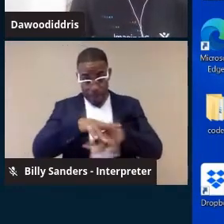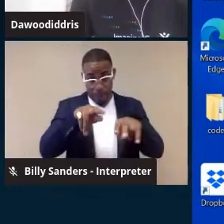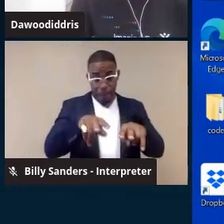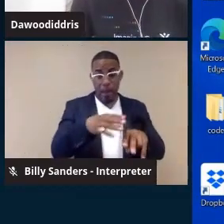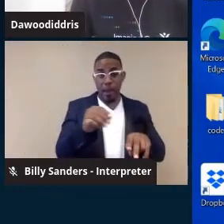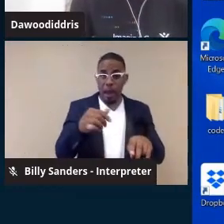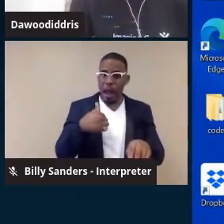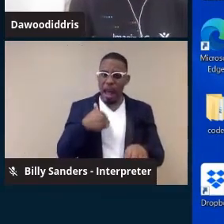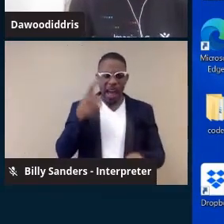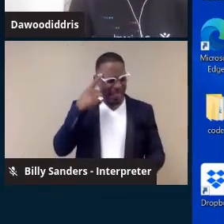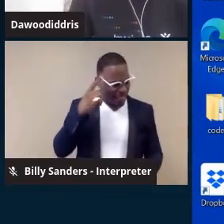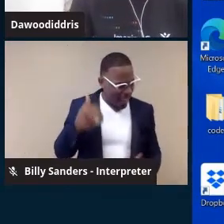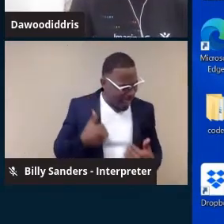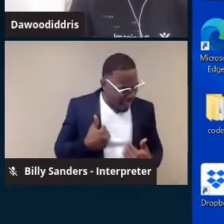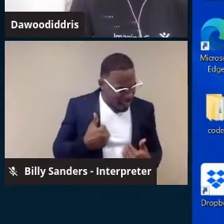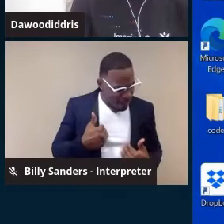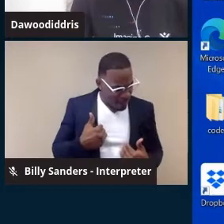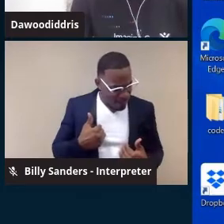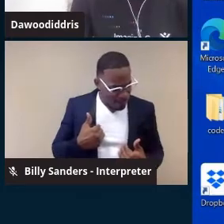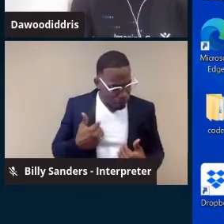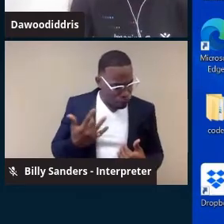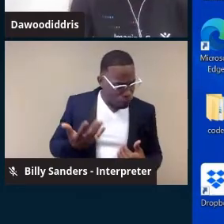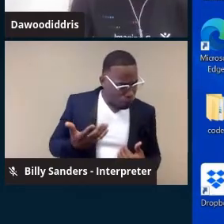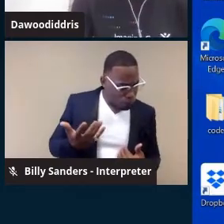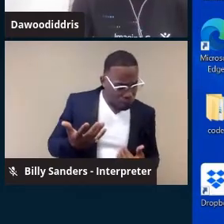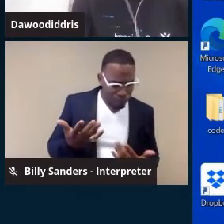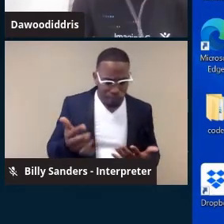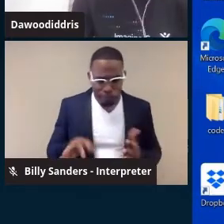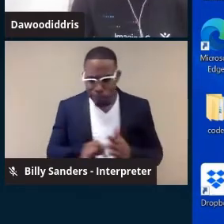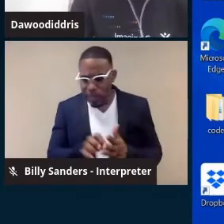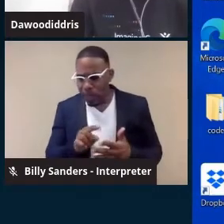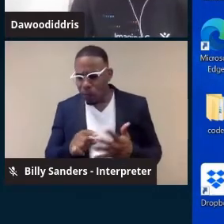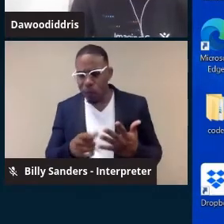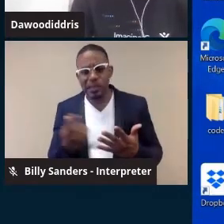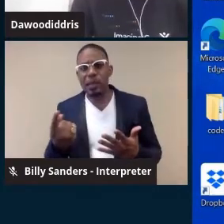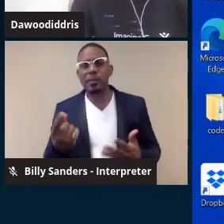and I think I have a folder called CodeMon.